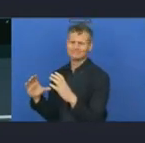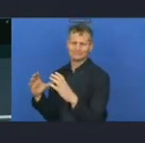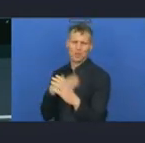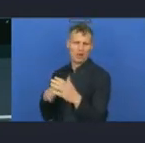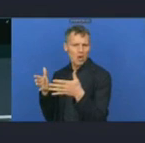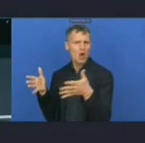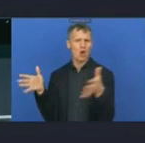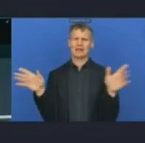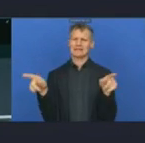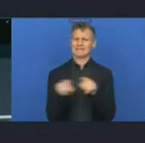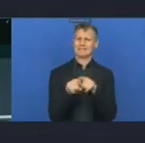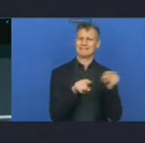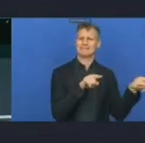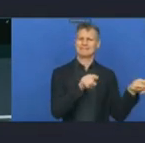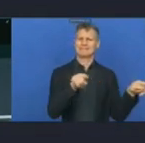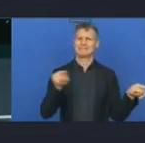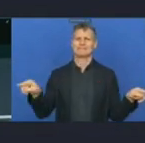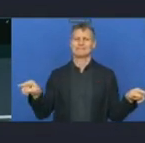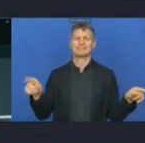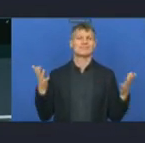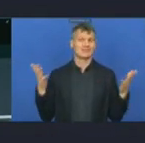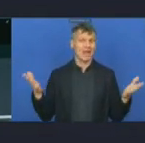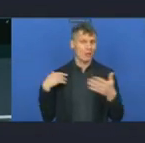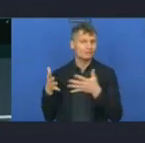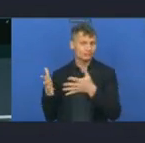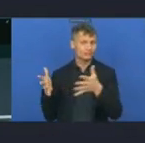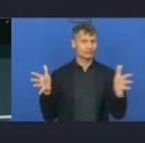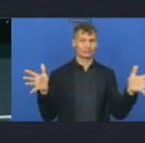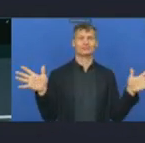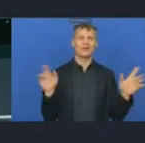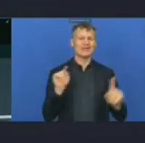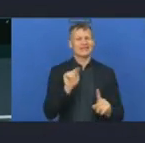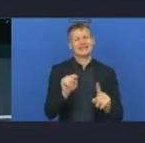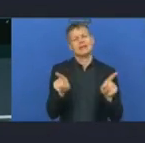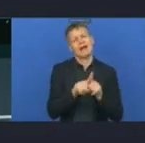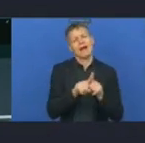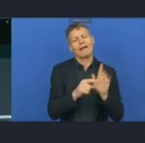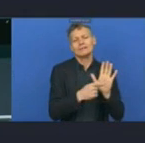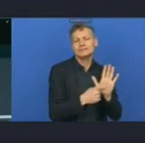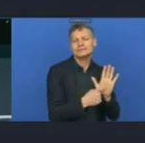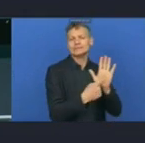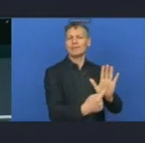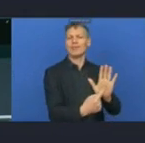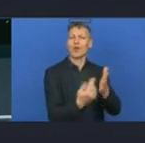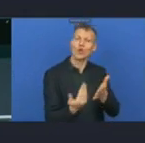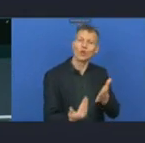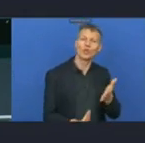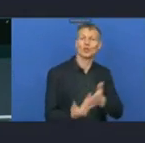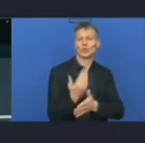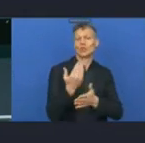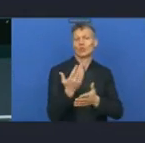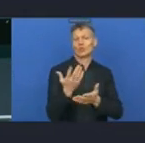have opened it much more, and this is a little bit a symbol of the new possibilities of cooperation which are given.